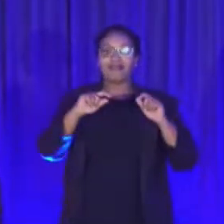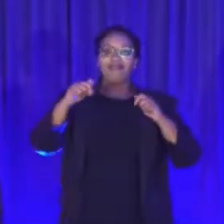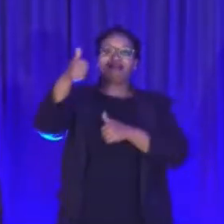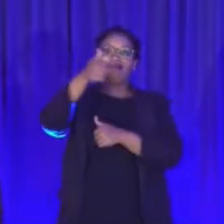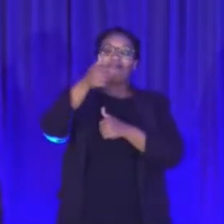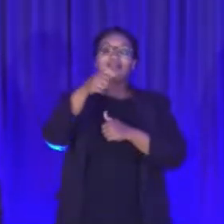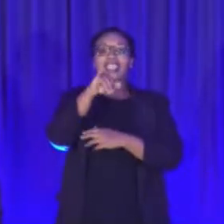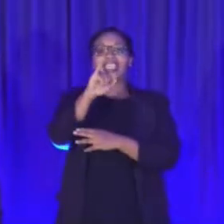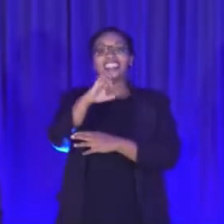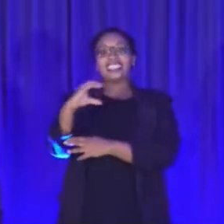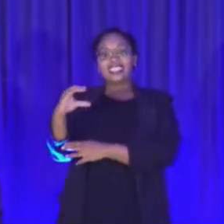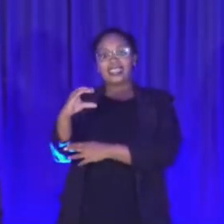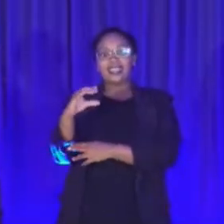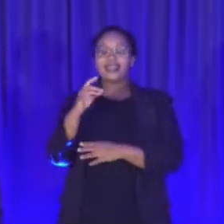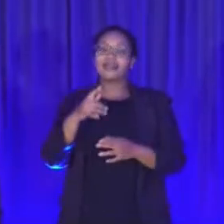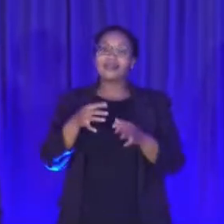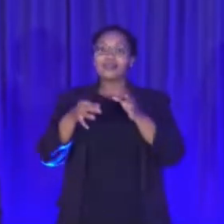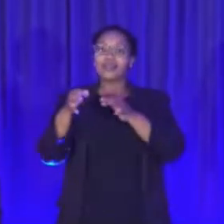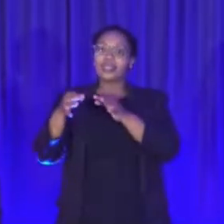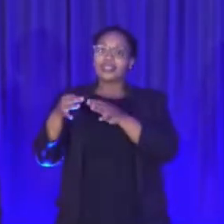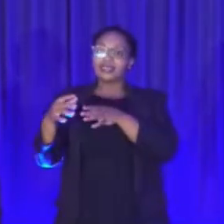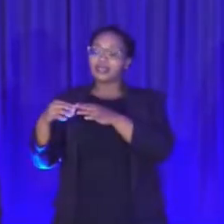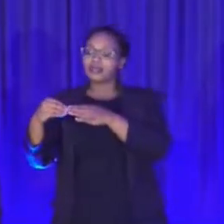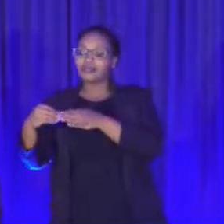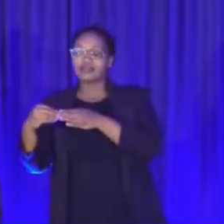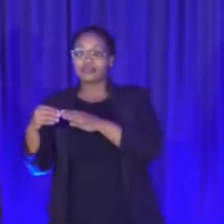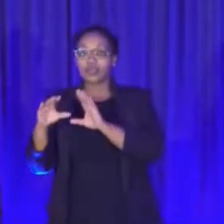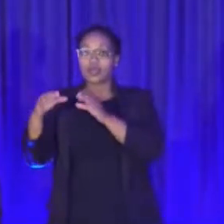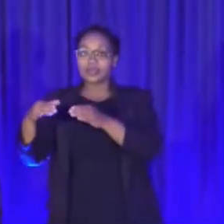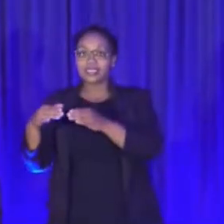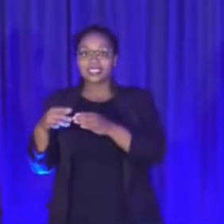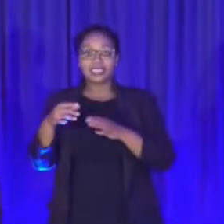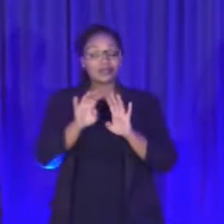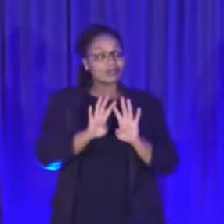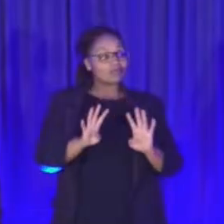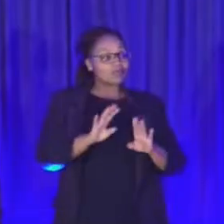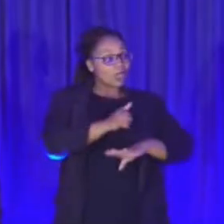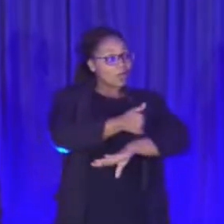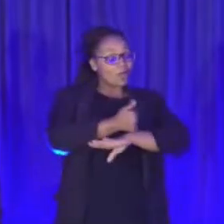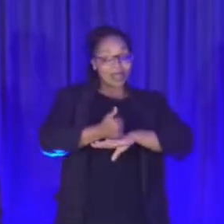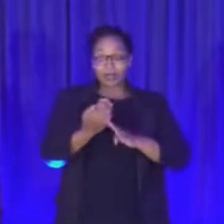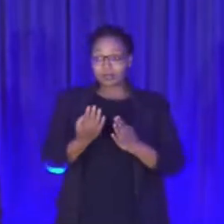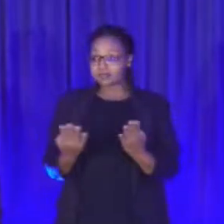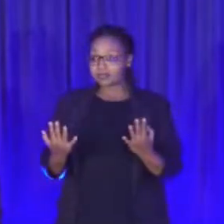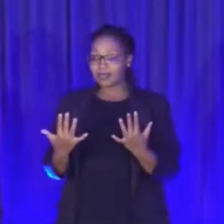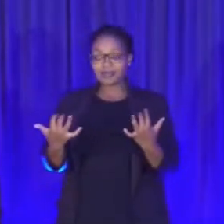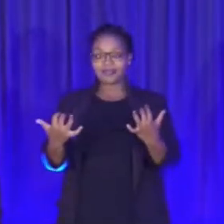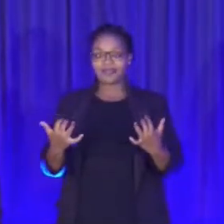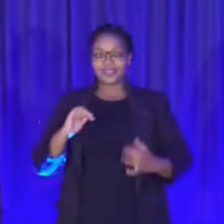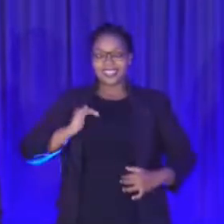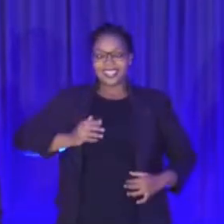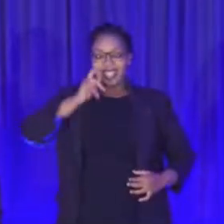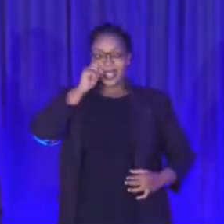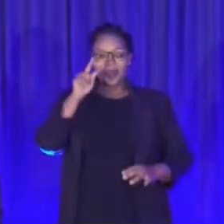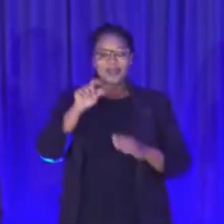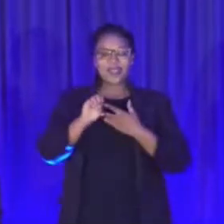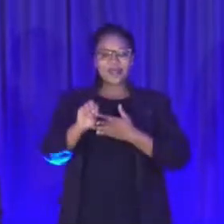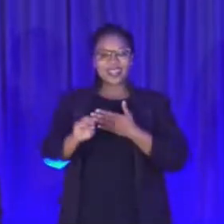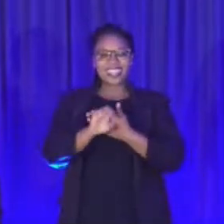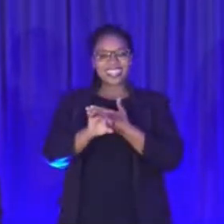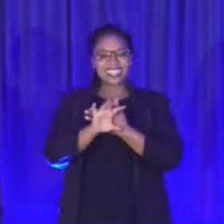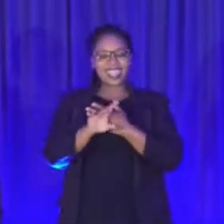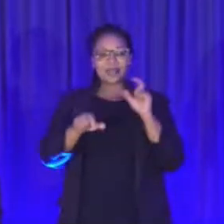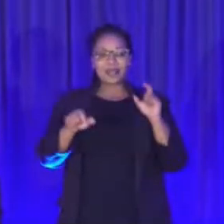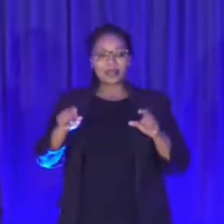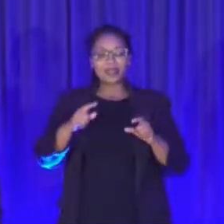IEC, political liaison committee, stakeholders, and of course, you, ladies and gentlemen of the media. We truly appreciate you taking